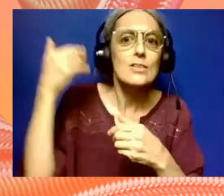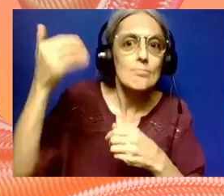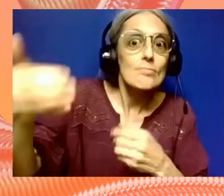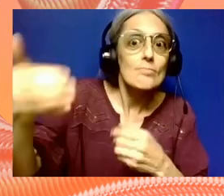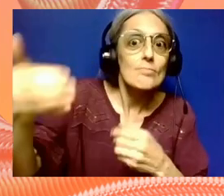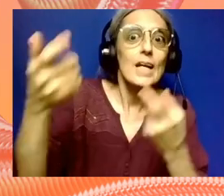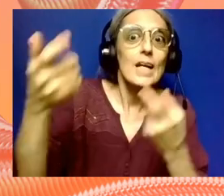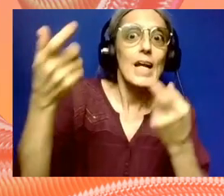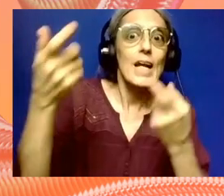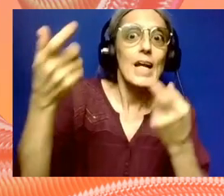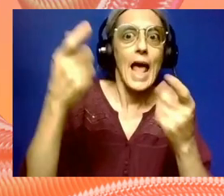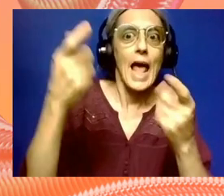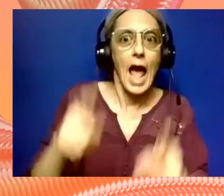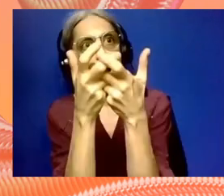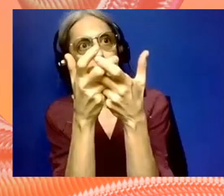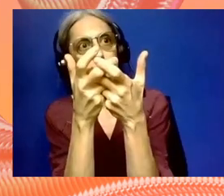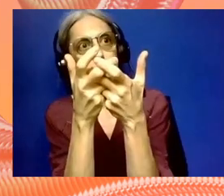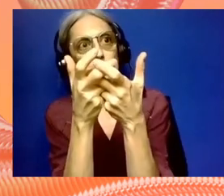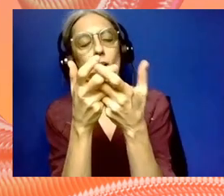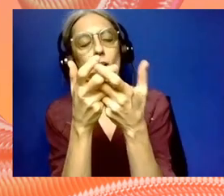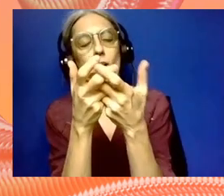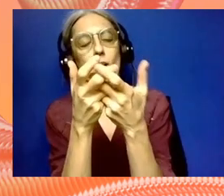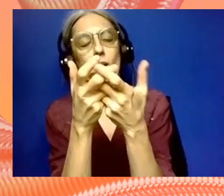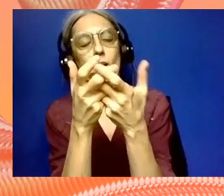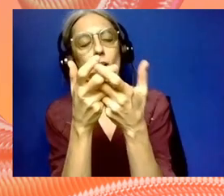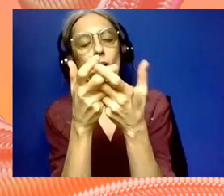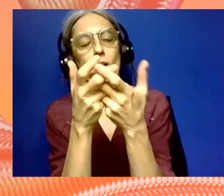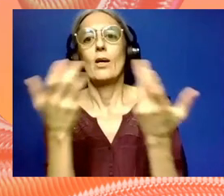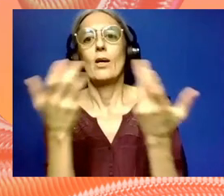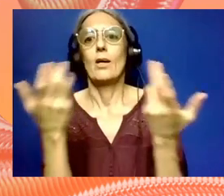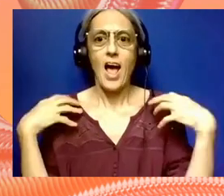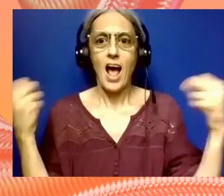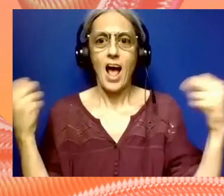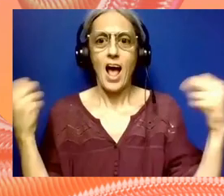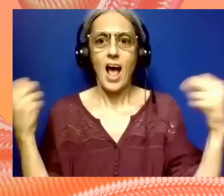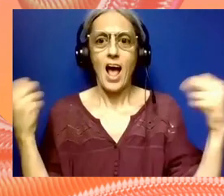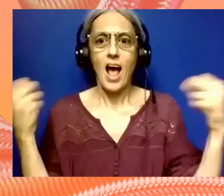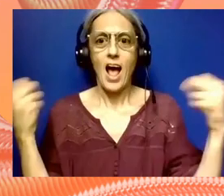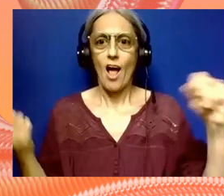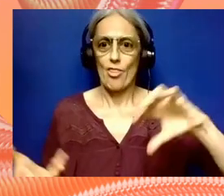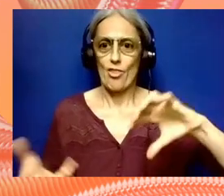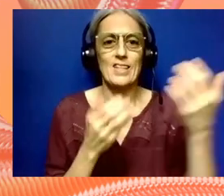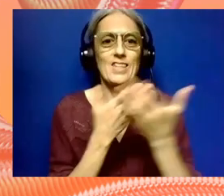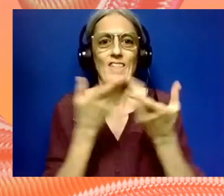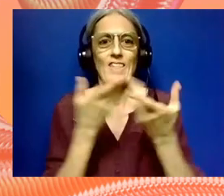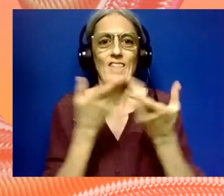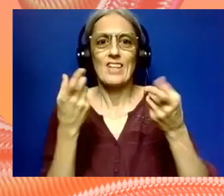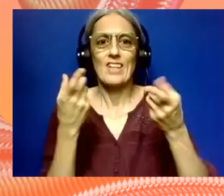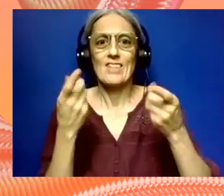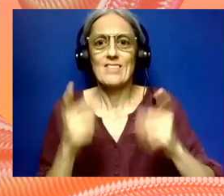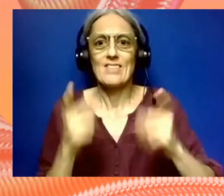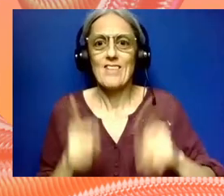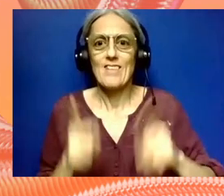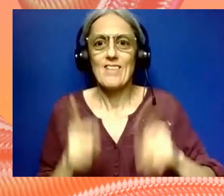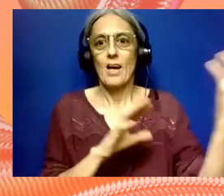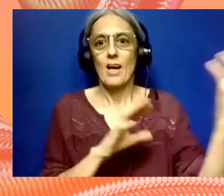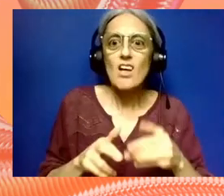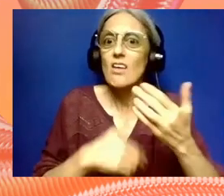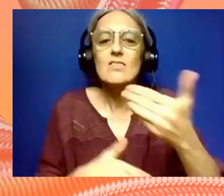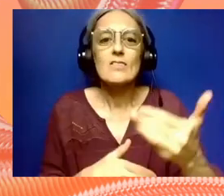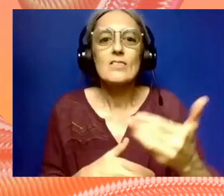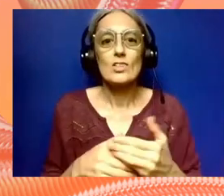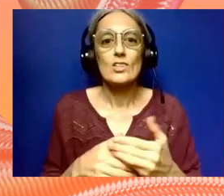health crises are linked to that and the fallout of them and what that means. But not only did those two come together, but the